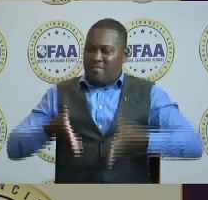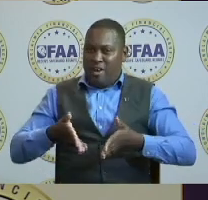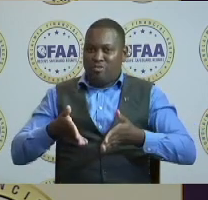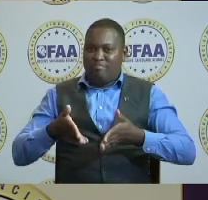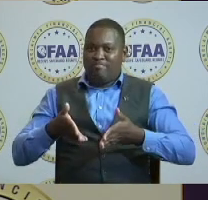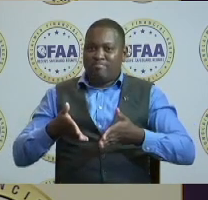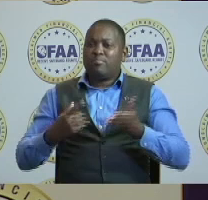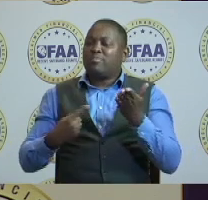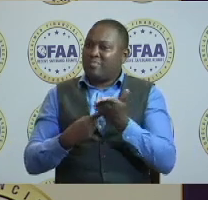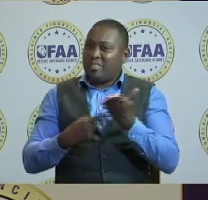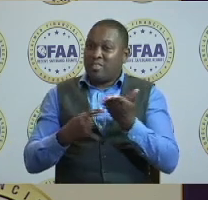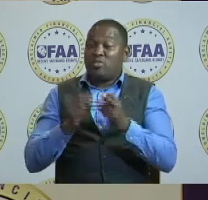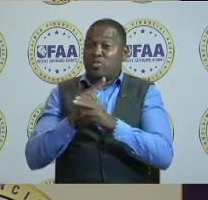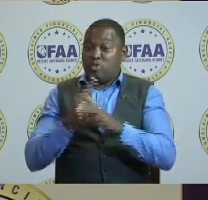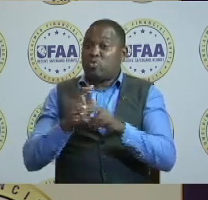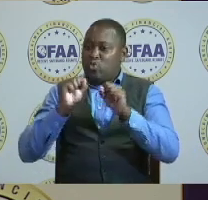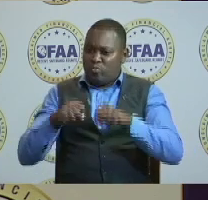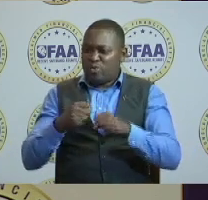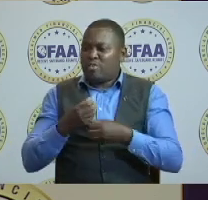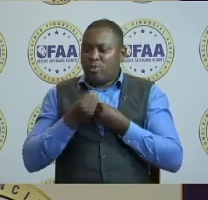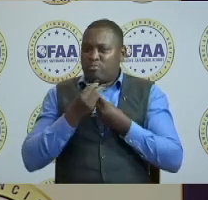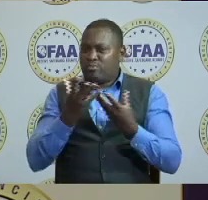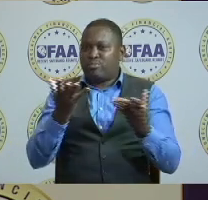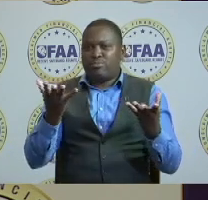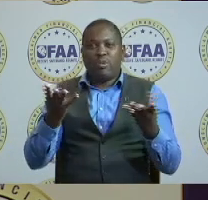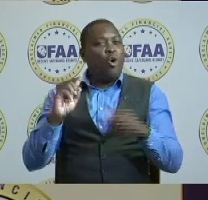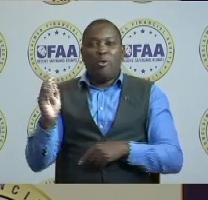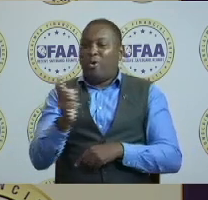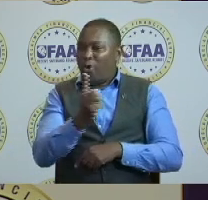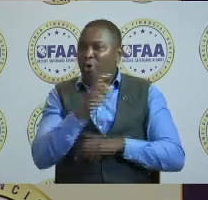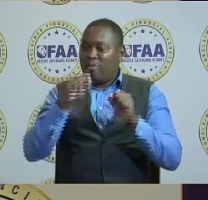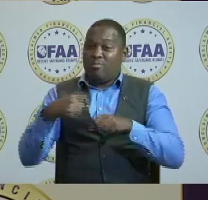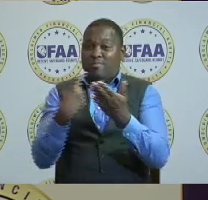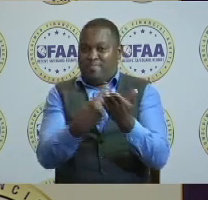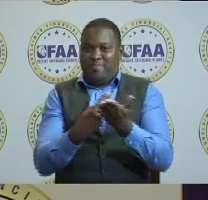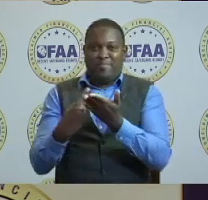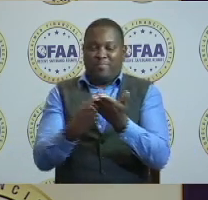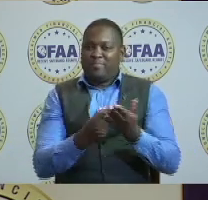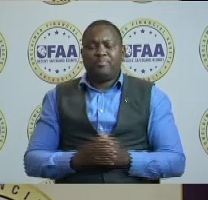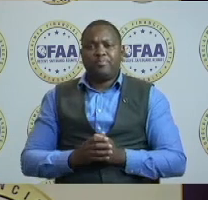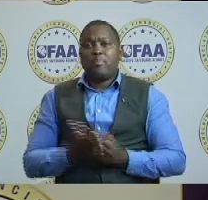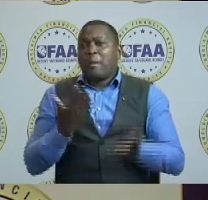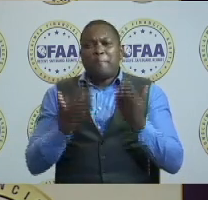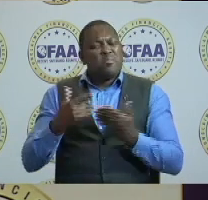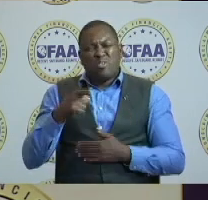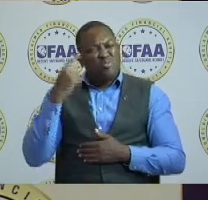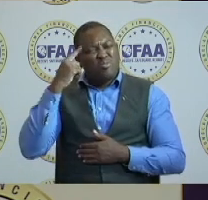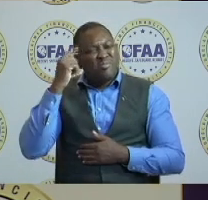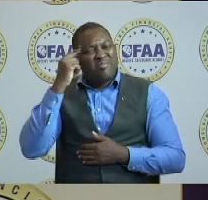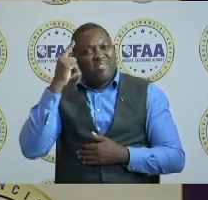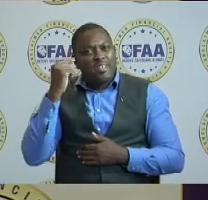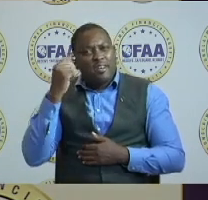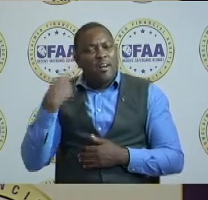technology to make sure that we get to you and have this conversation happening. So, again, you might be wondering, what